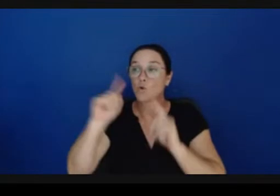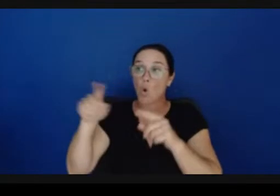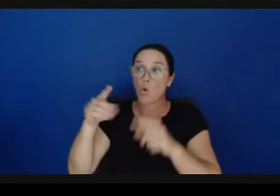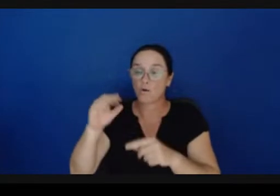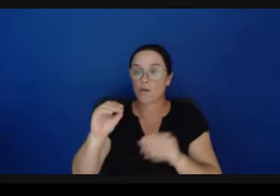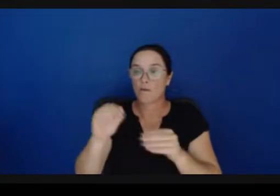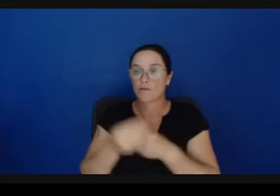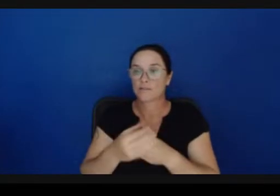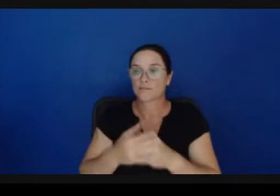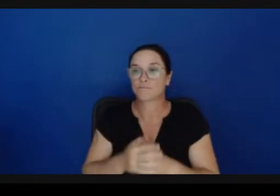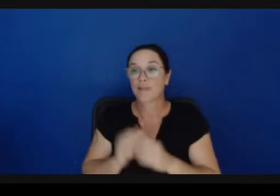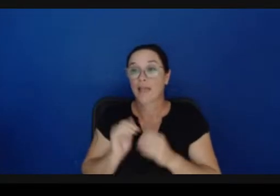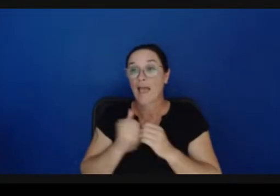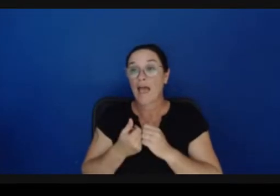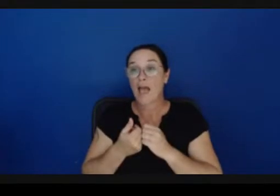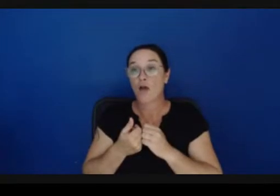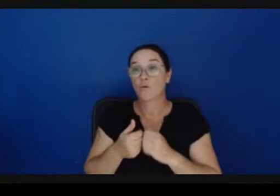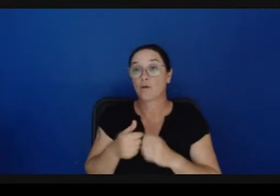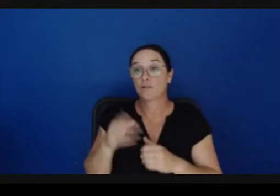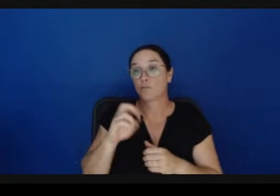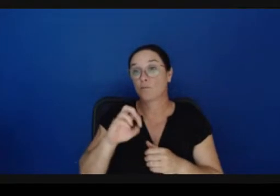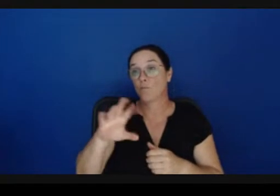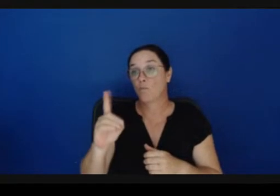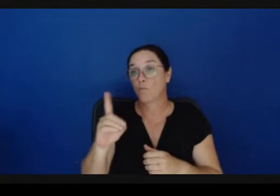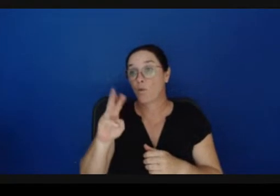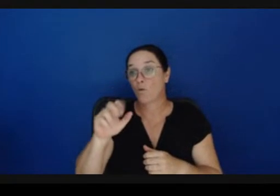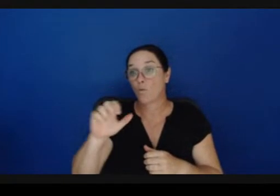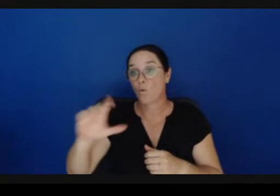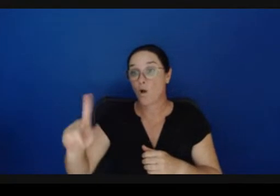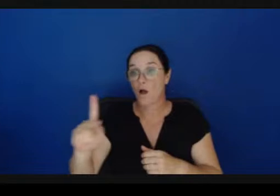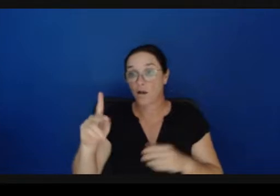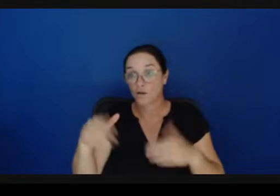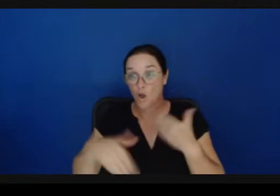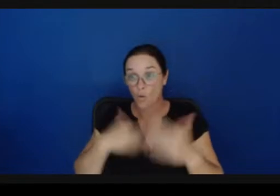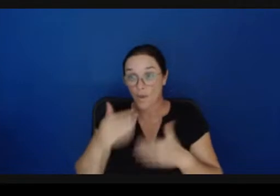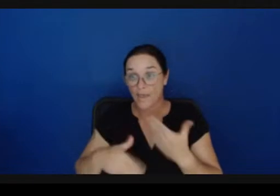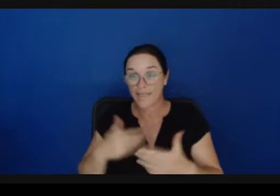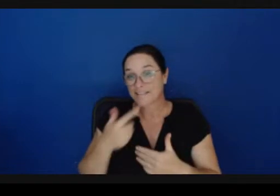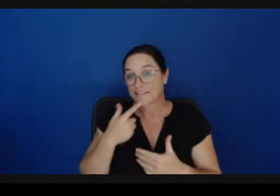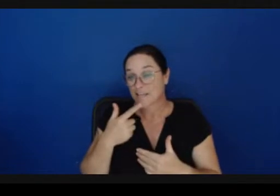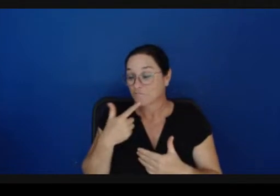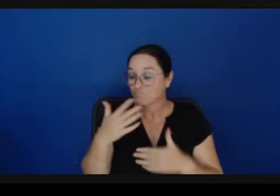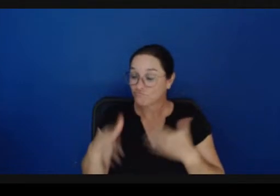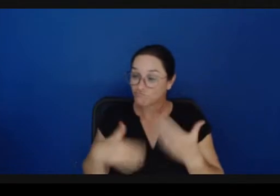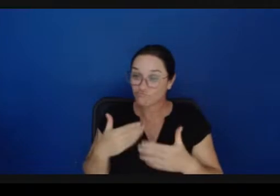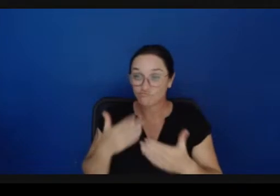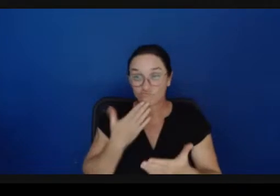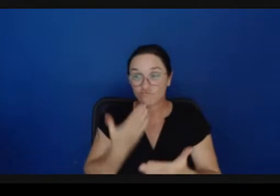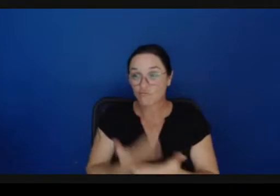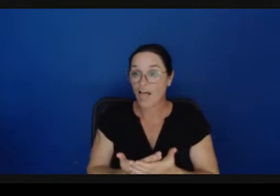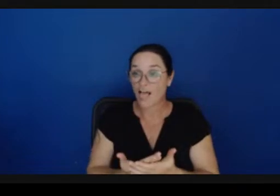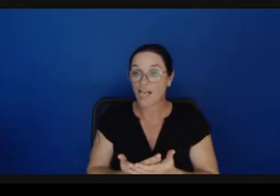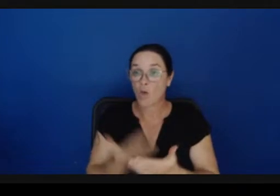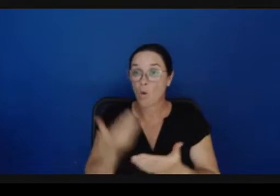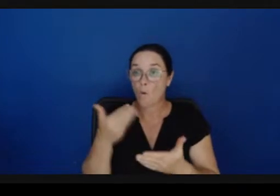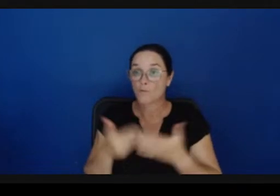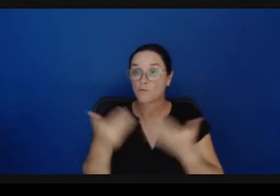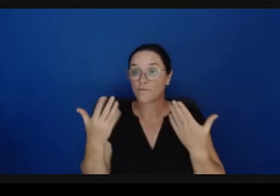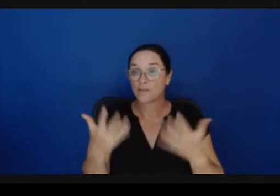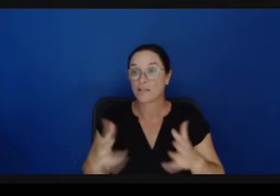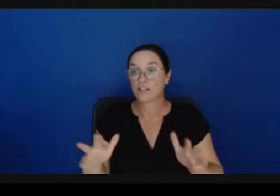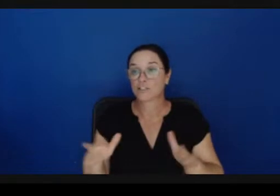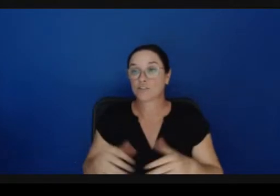How is the boardwalk doing? Well, they say it's going great. Almost done with the task of replacing the